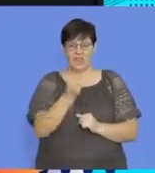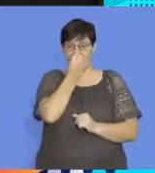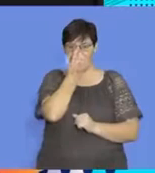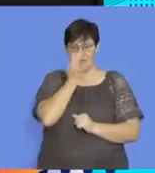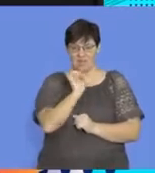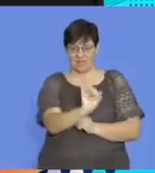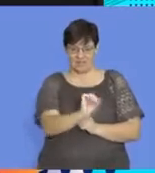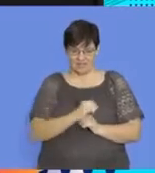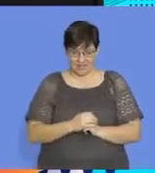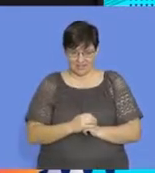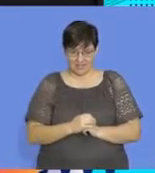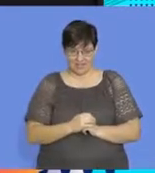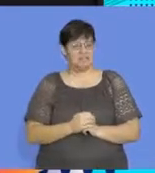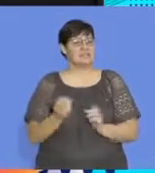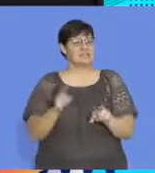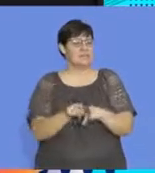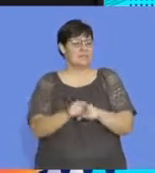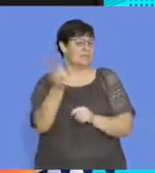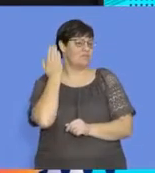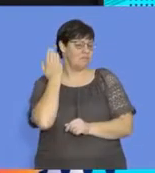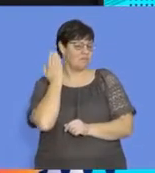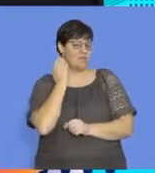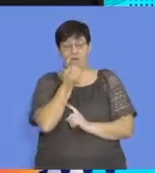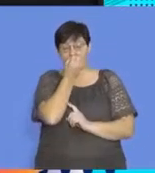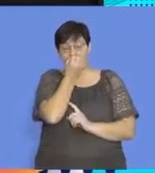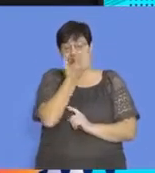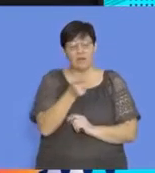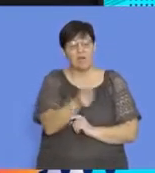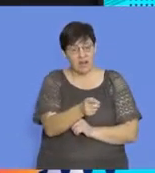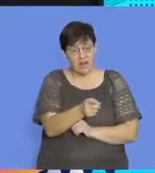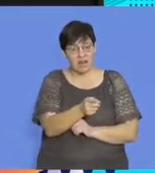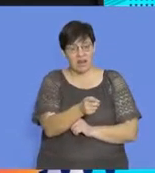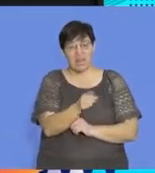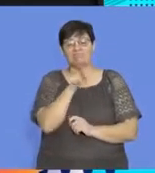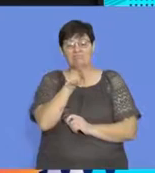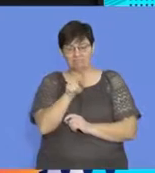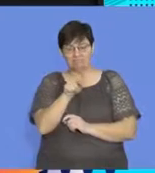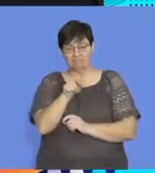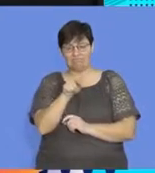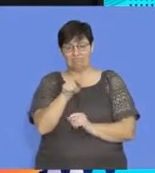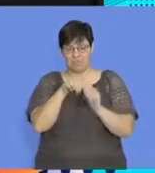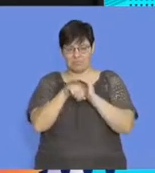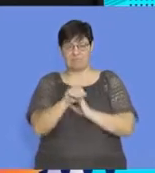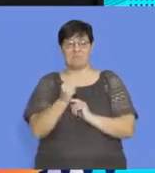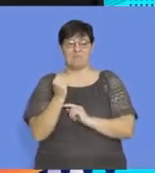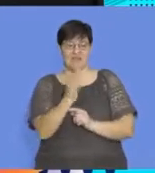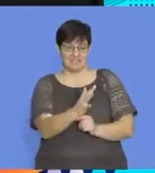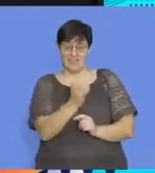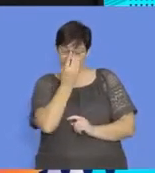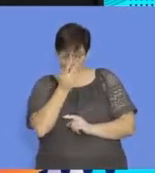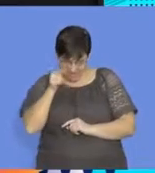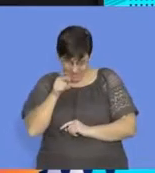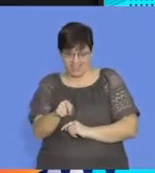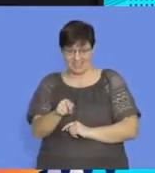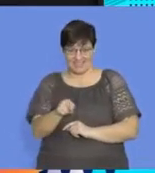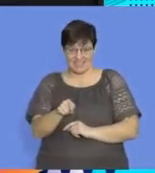flower, right? As we said in our last series, the flower is the reproductive organ, right, of plants, and we're going to